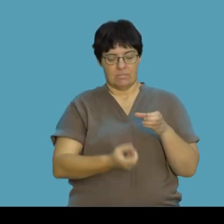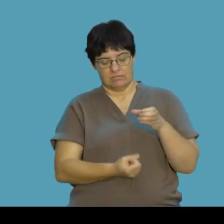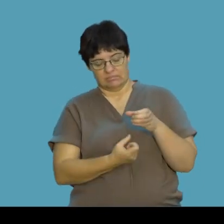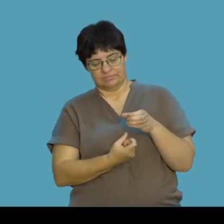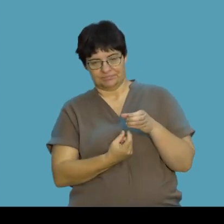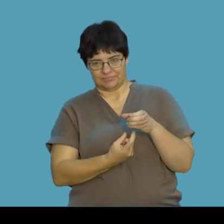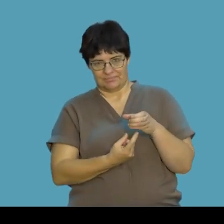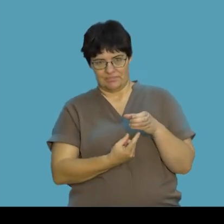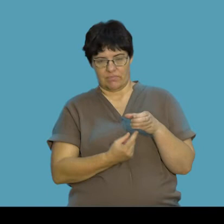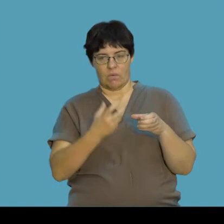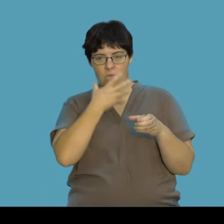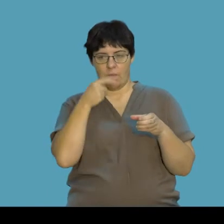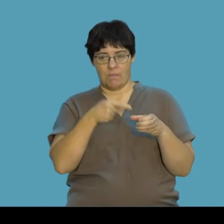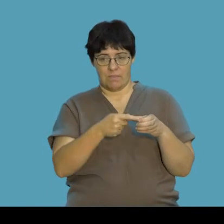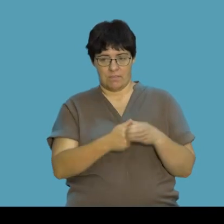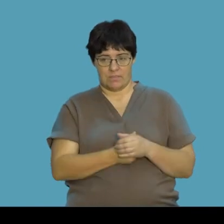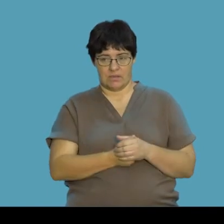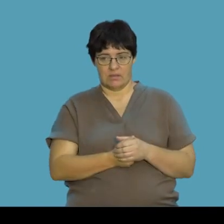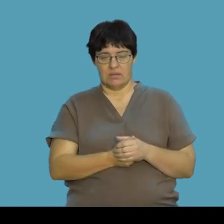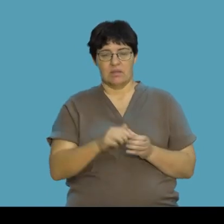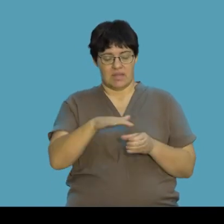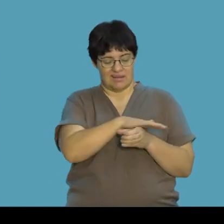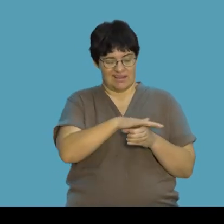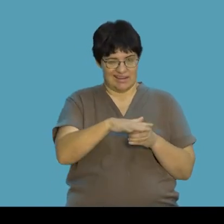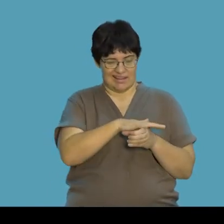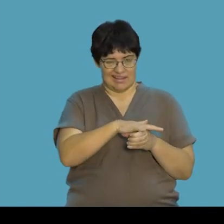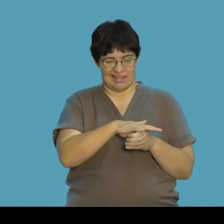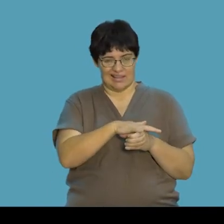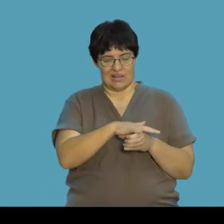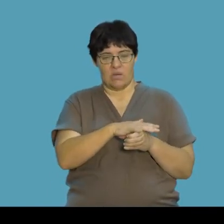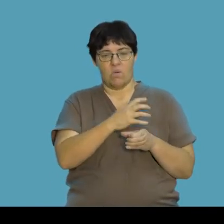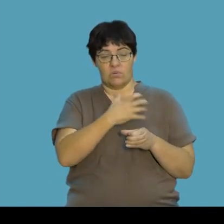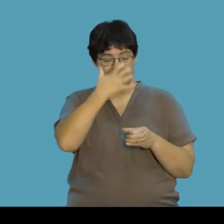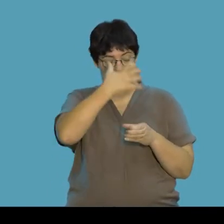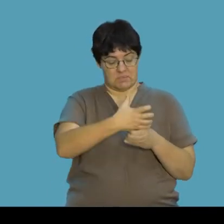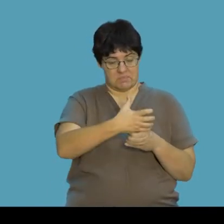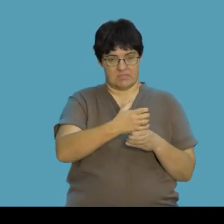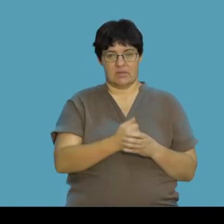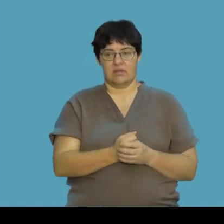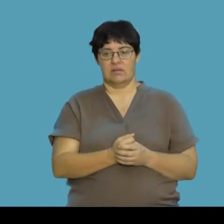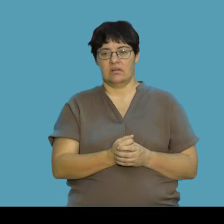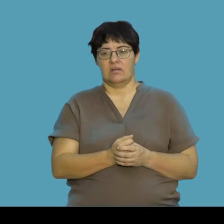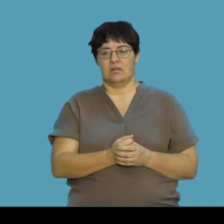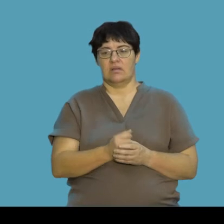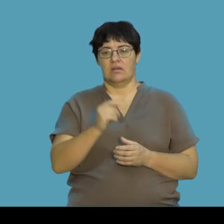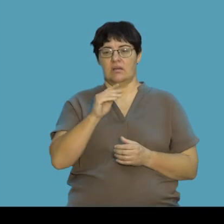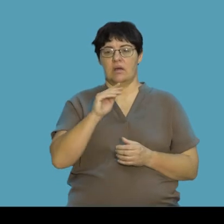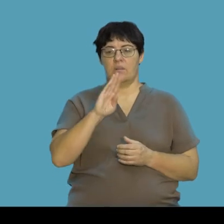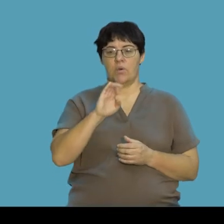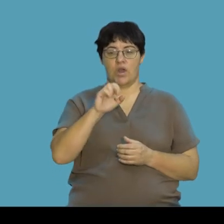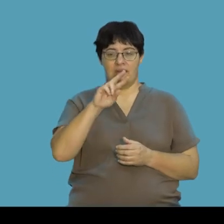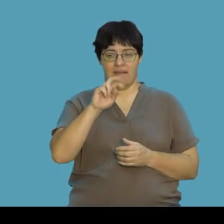heat water, and then the gauze becomes the platform on which the beaker is placed, and then the burner becomes our source